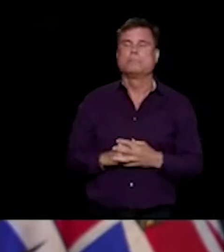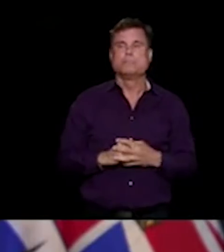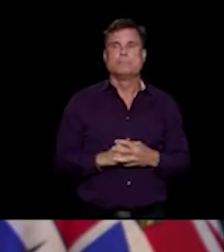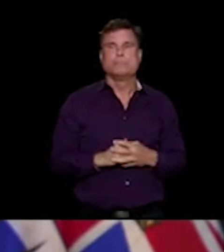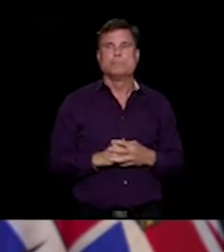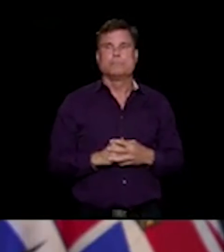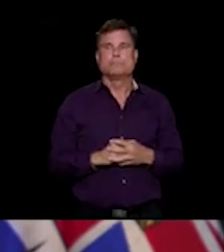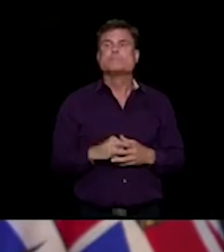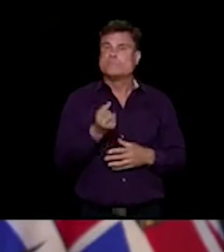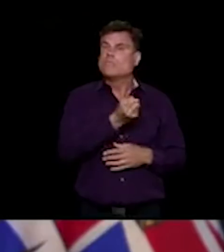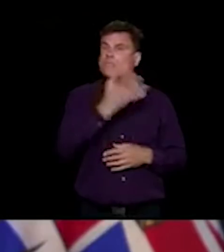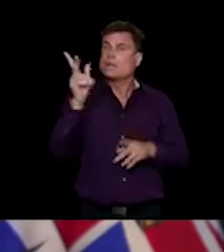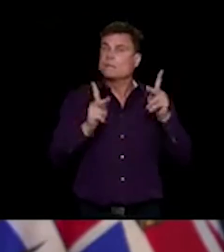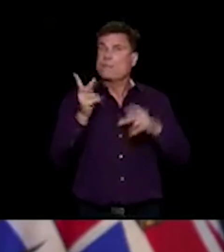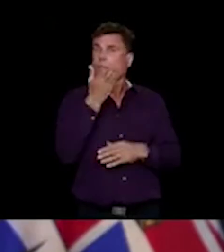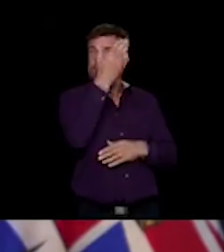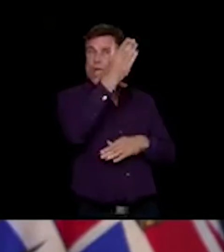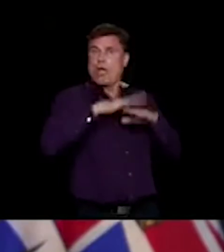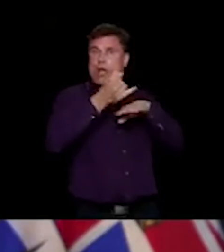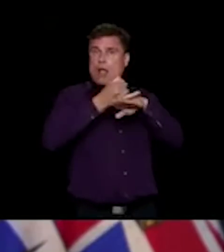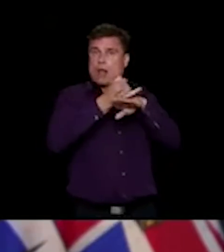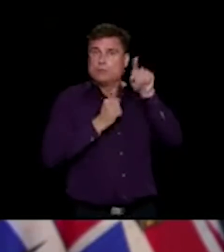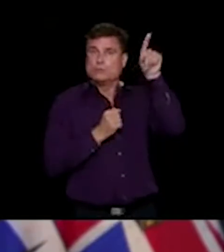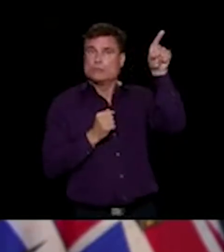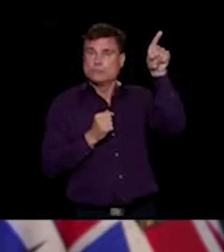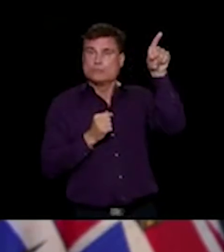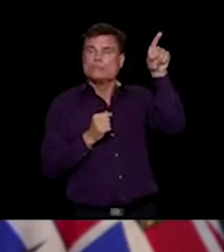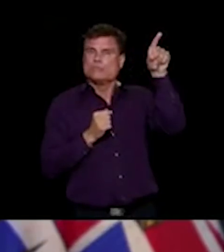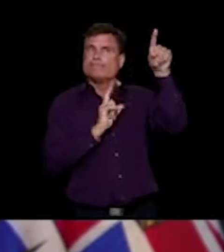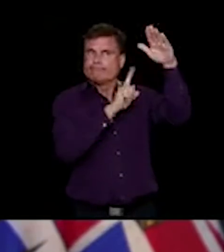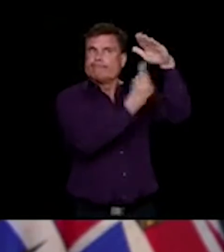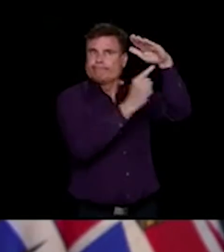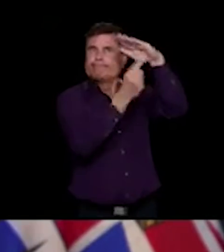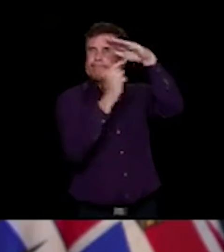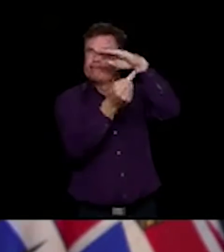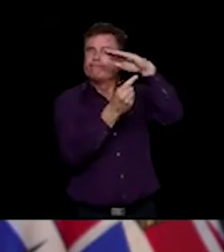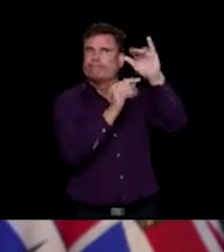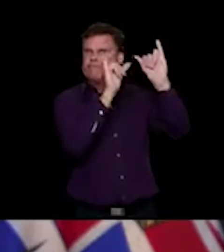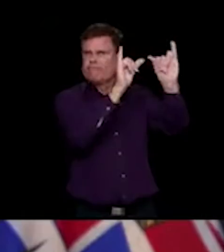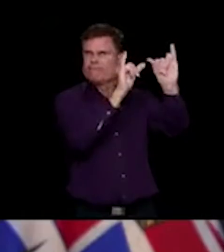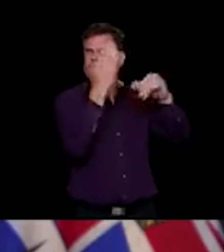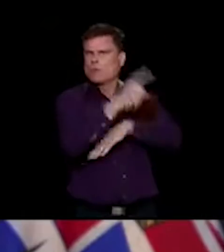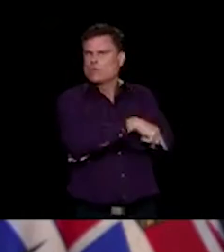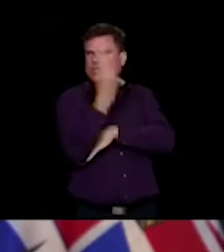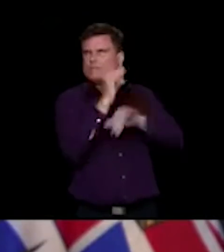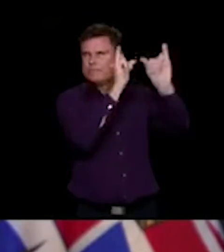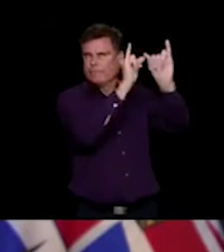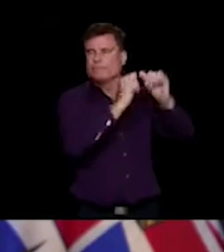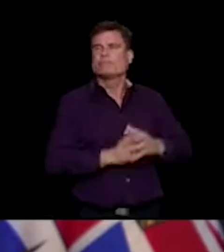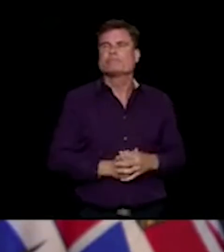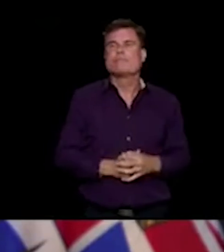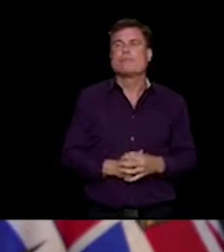who remain within the incubation period, so new cases are certainly possible. There are now 59 cases associated